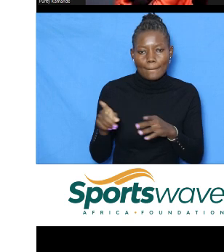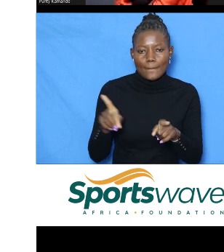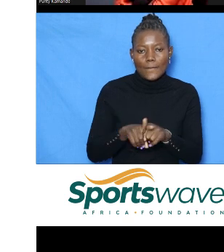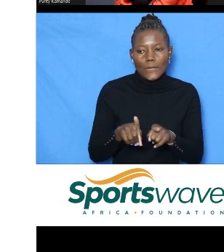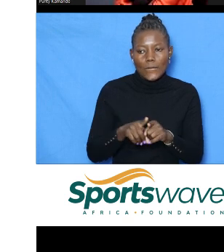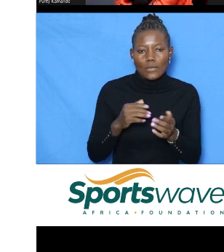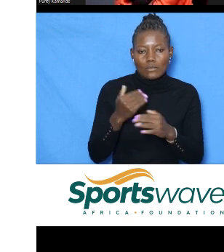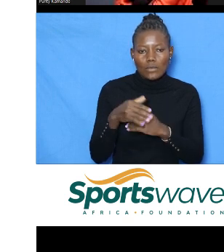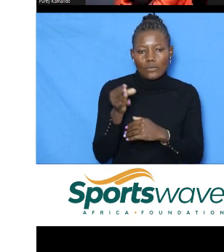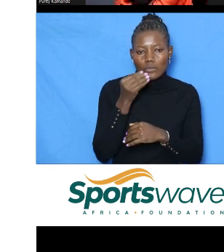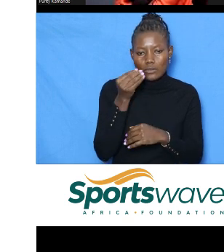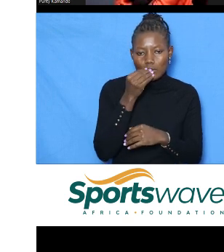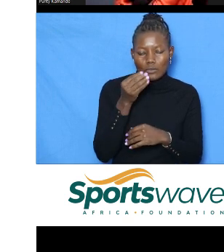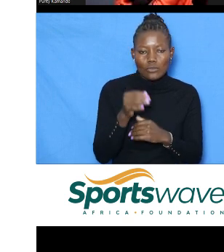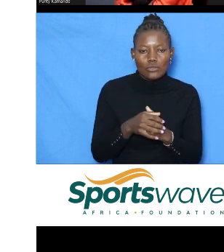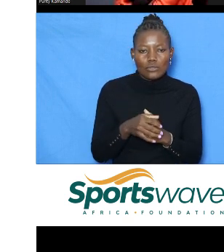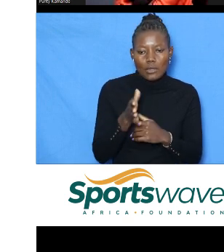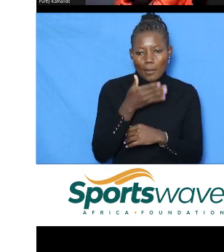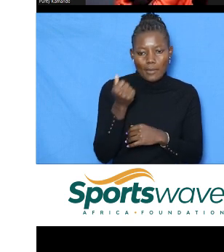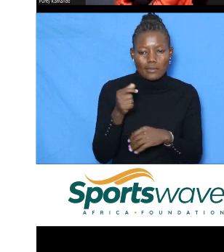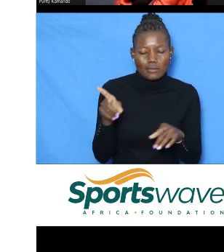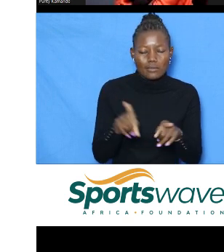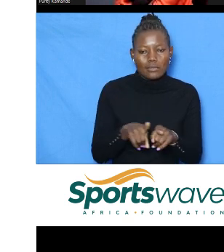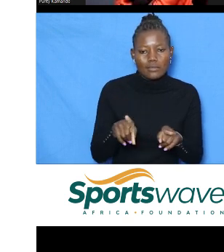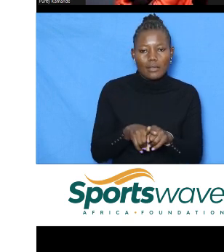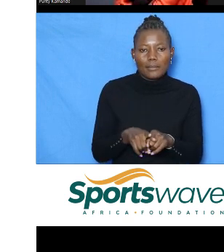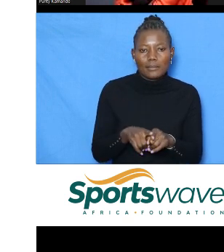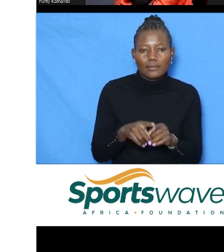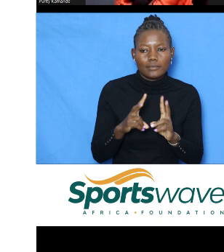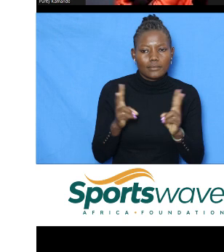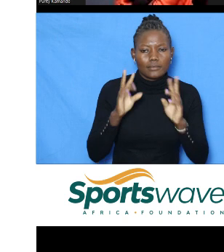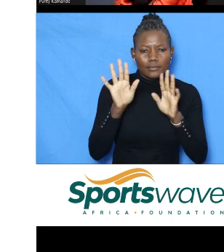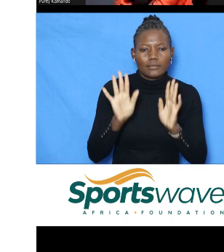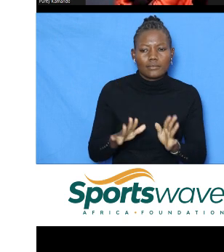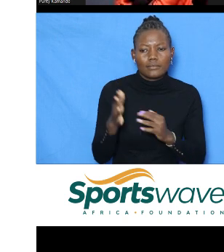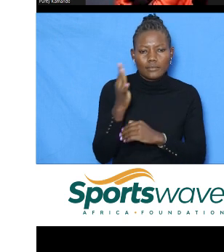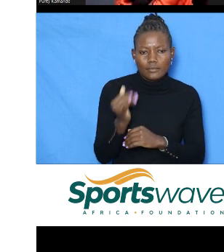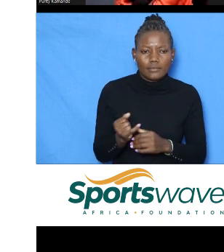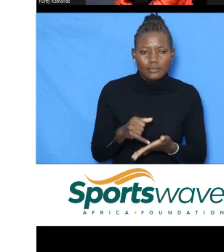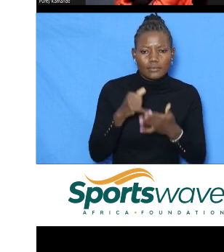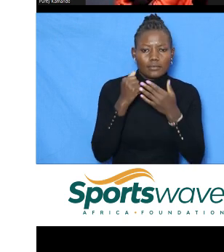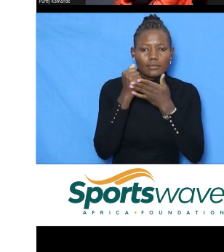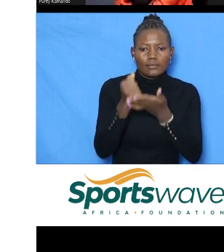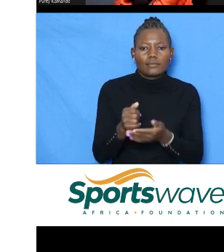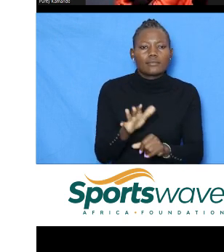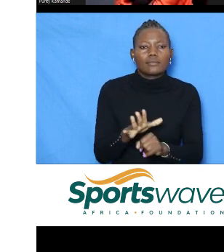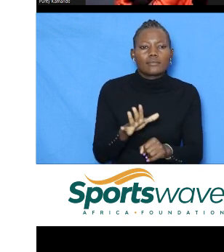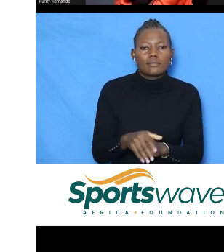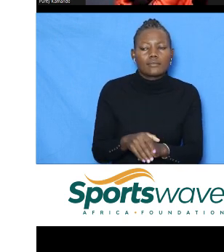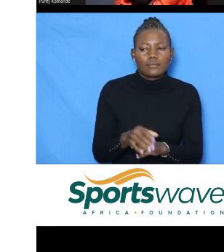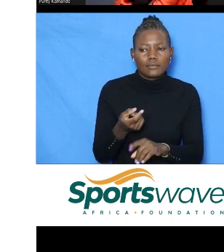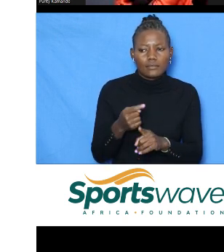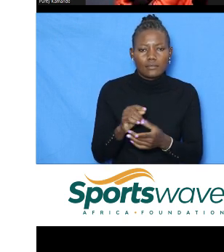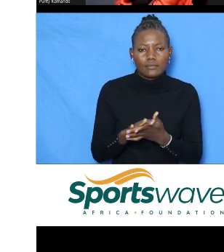post-game meal helps with this. Also, it usually, post-game meal is very important because it helps with recovery from